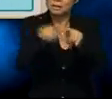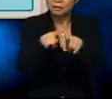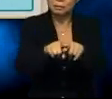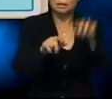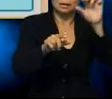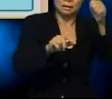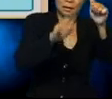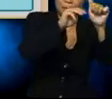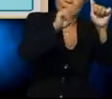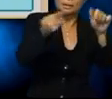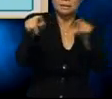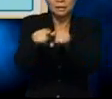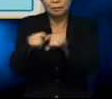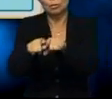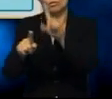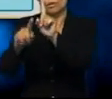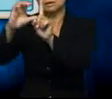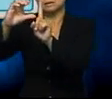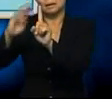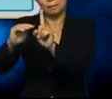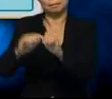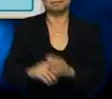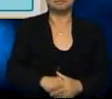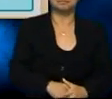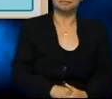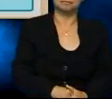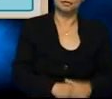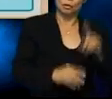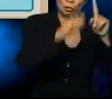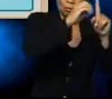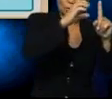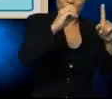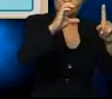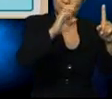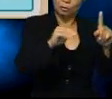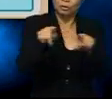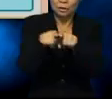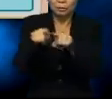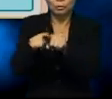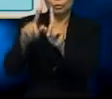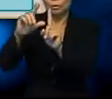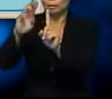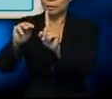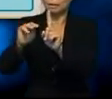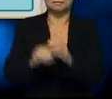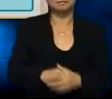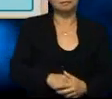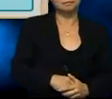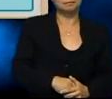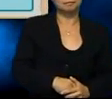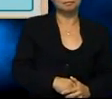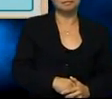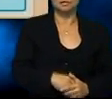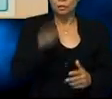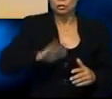equivalents. 10 millimeters is the same as 1 centimeter. 100 centimeters equals